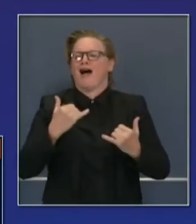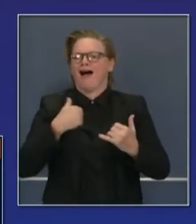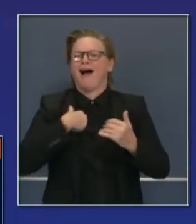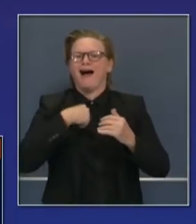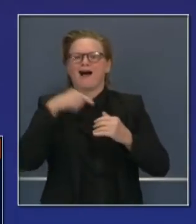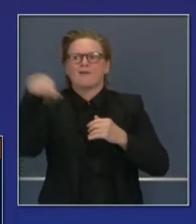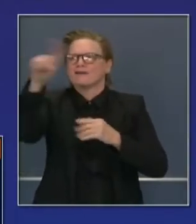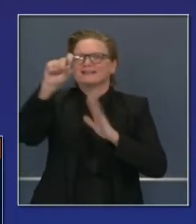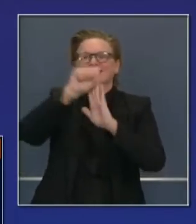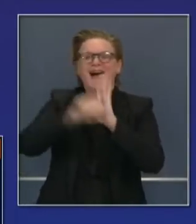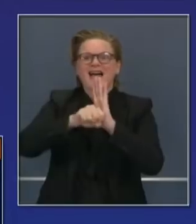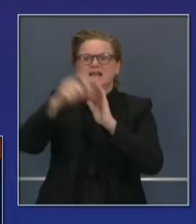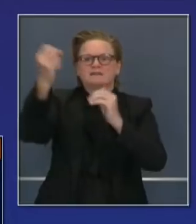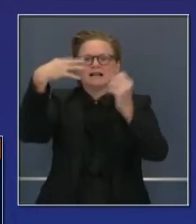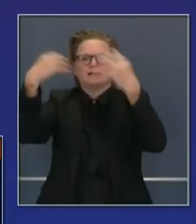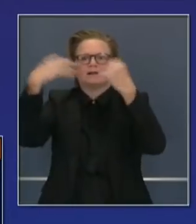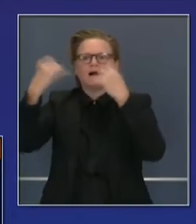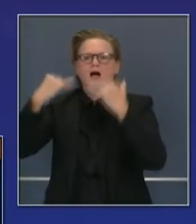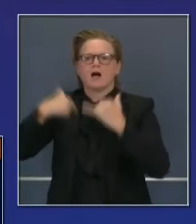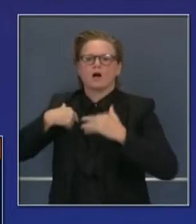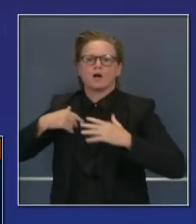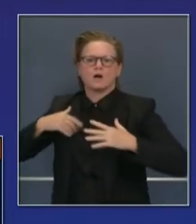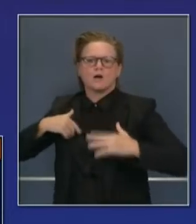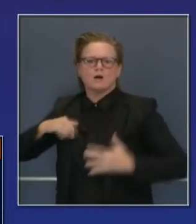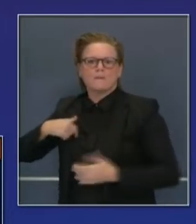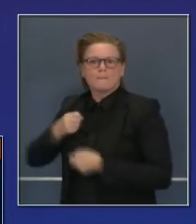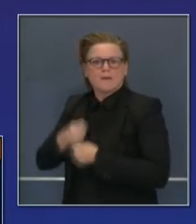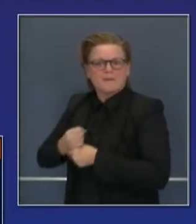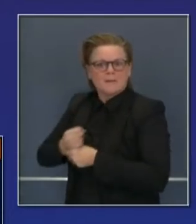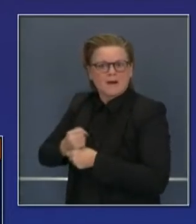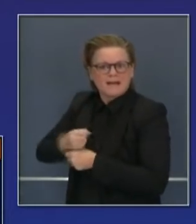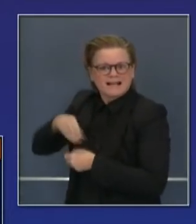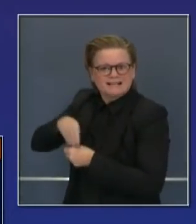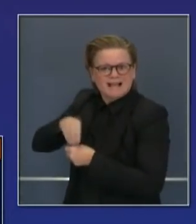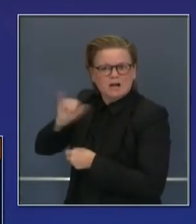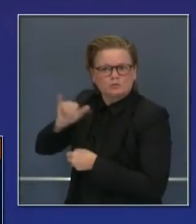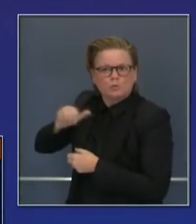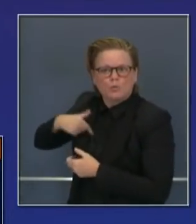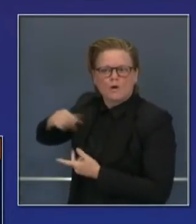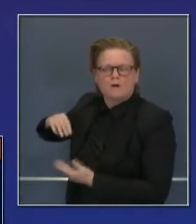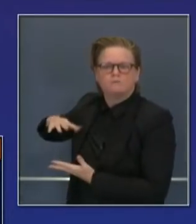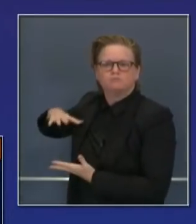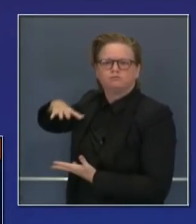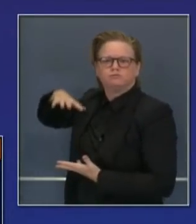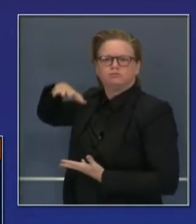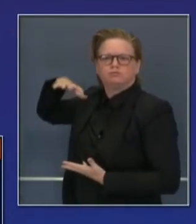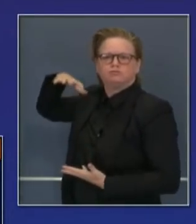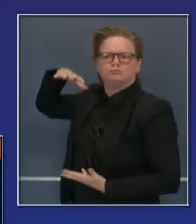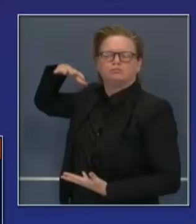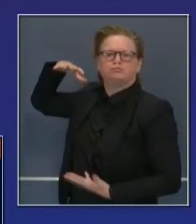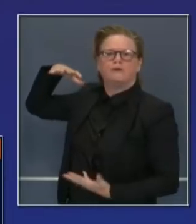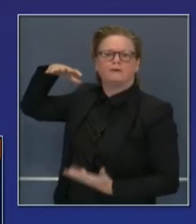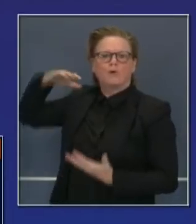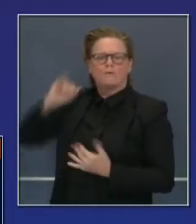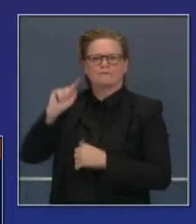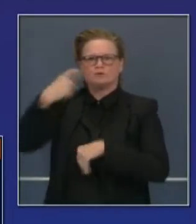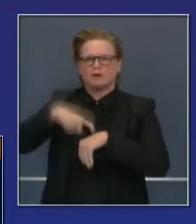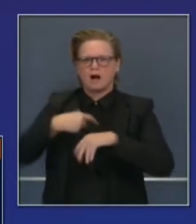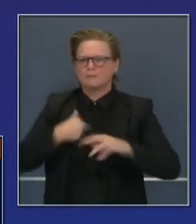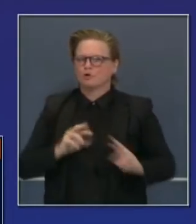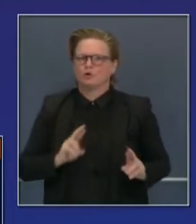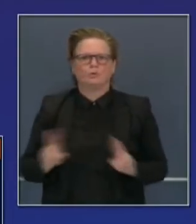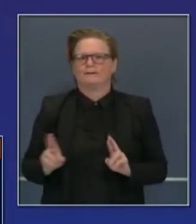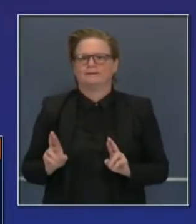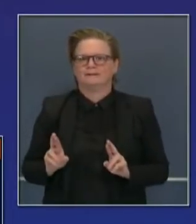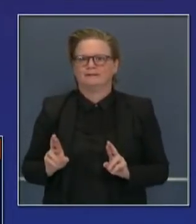excess inventory in order to help those states during that time of acute crisis and that first wave and that first